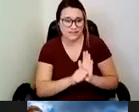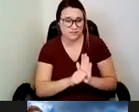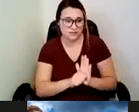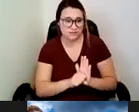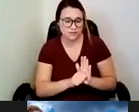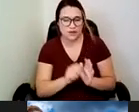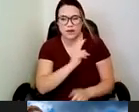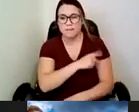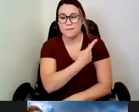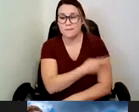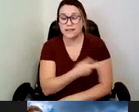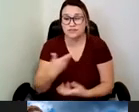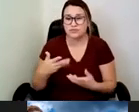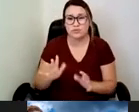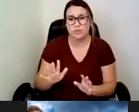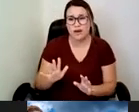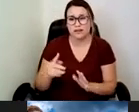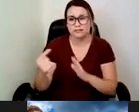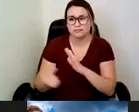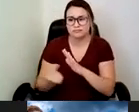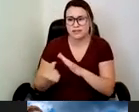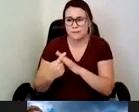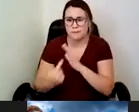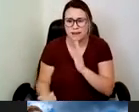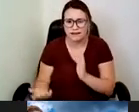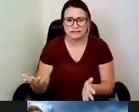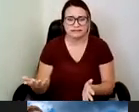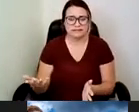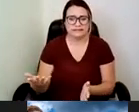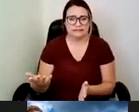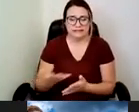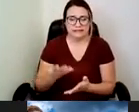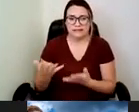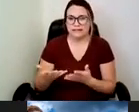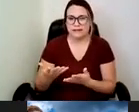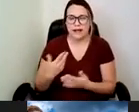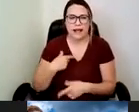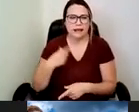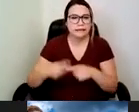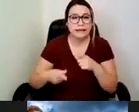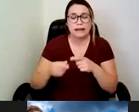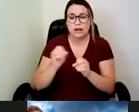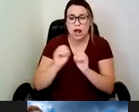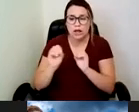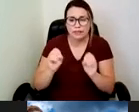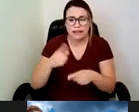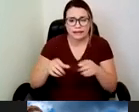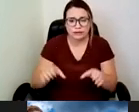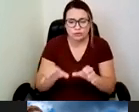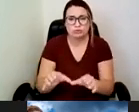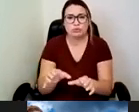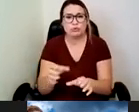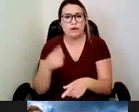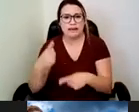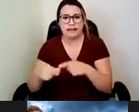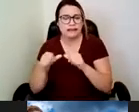words like, there's nothing else I can do. Do you want to discontinue care? Don't you want us to do everything? Those can